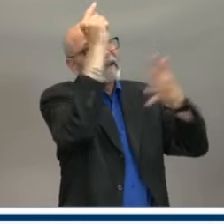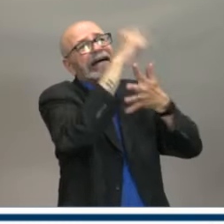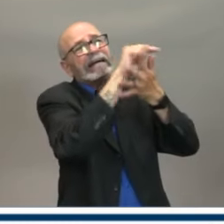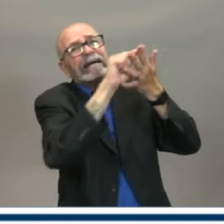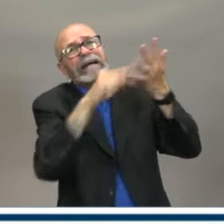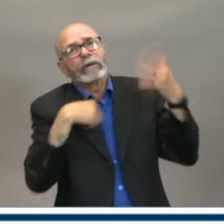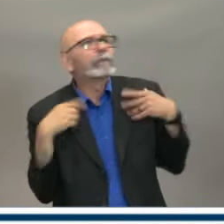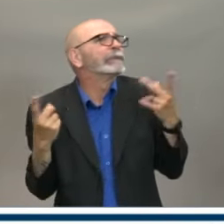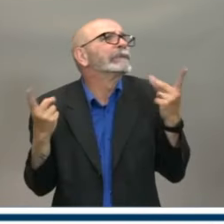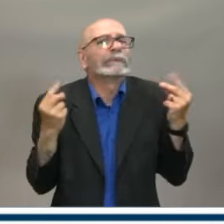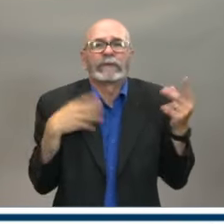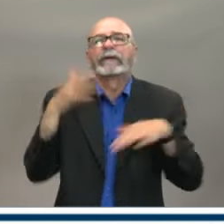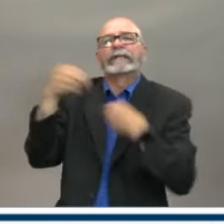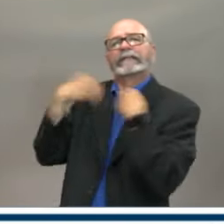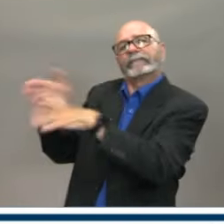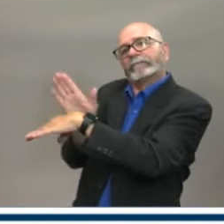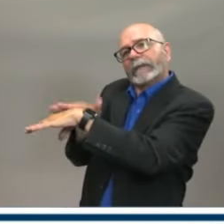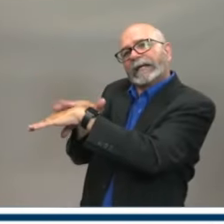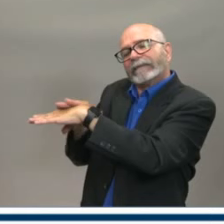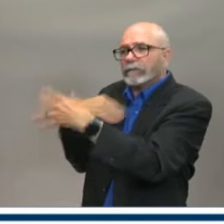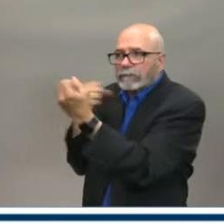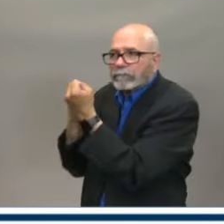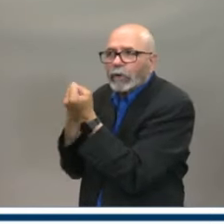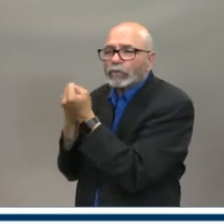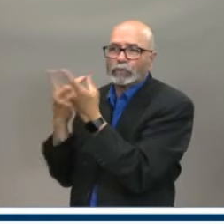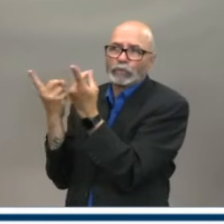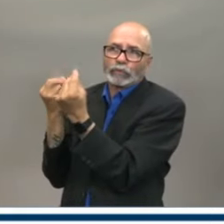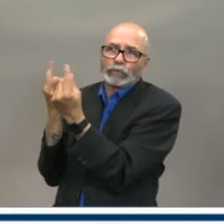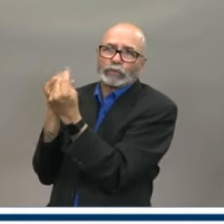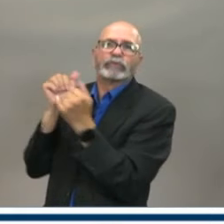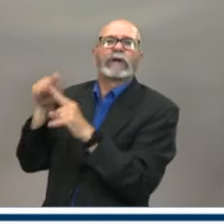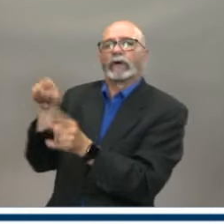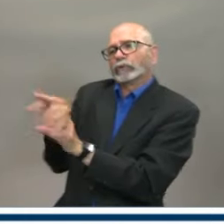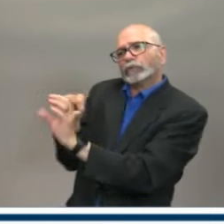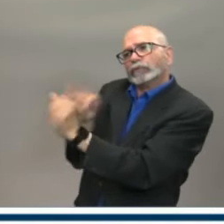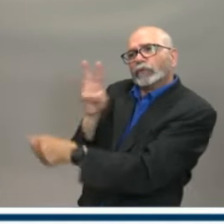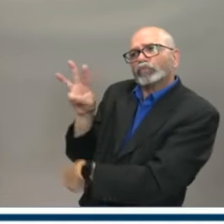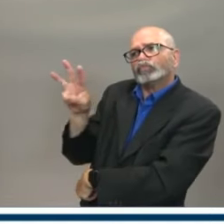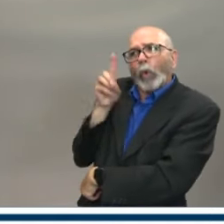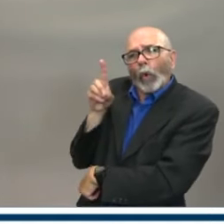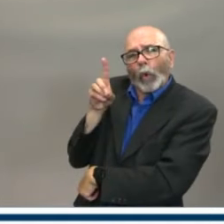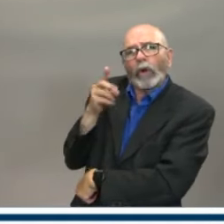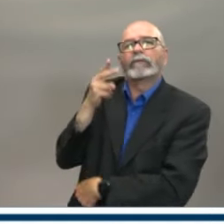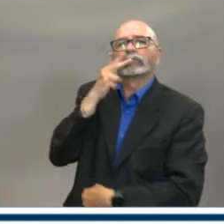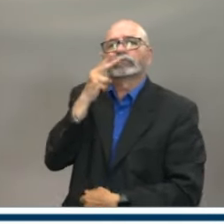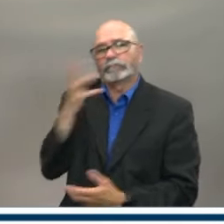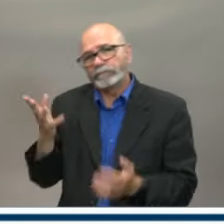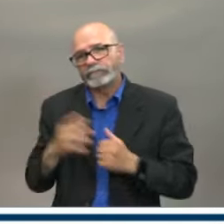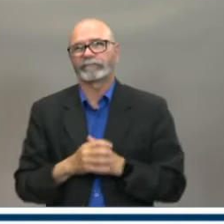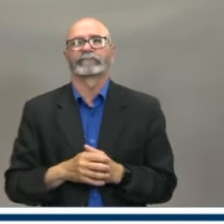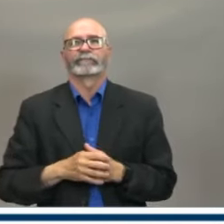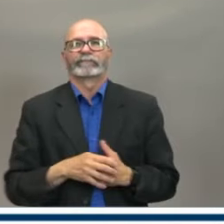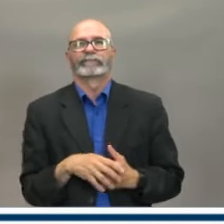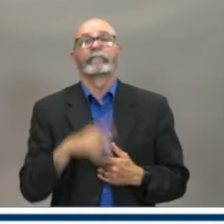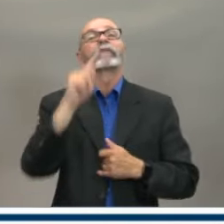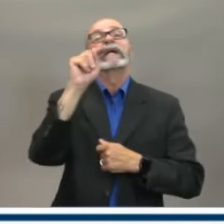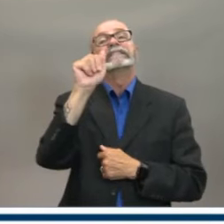supports that help to quit smoking or vaping. Tobacco Free Nova Scotia's website at